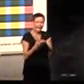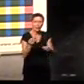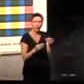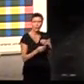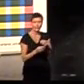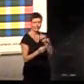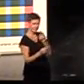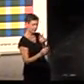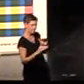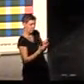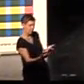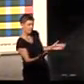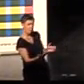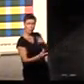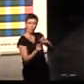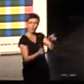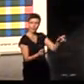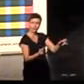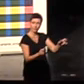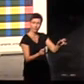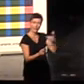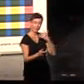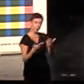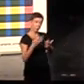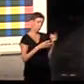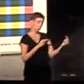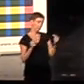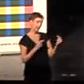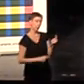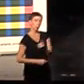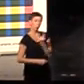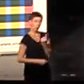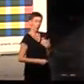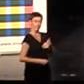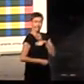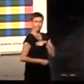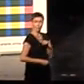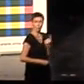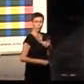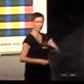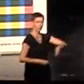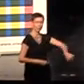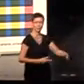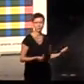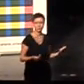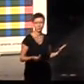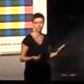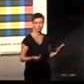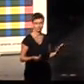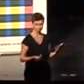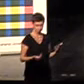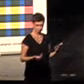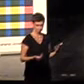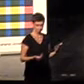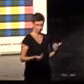people er is er een youtube een omhoog is member and who is not en we quingo